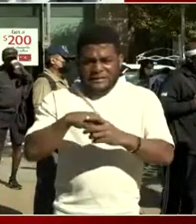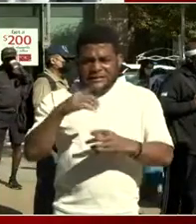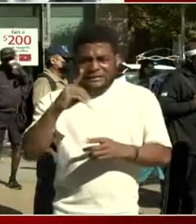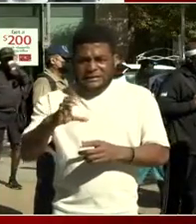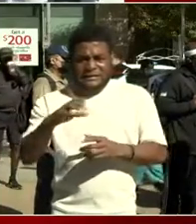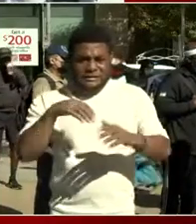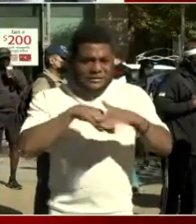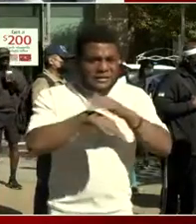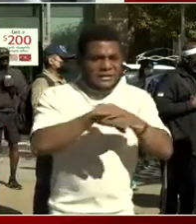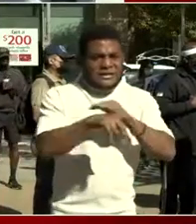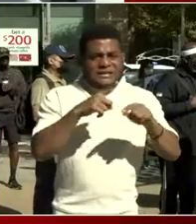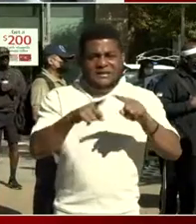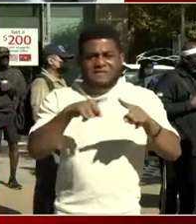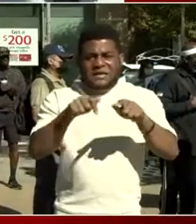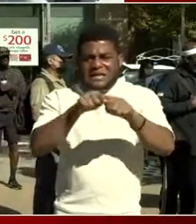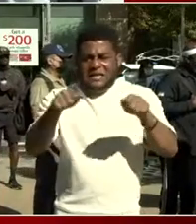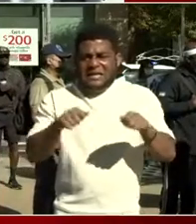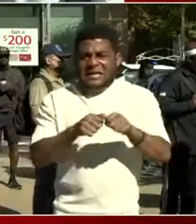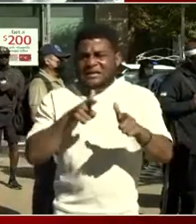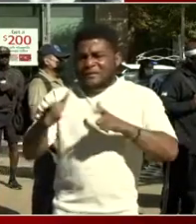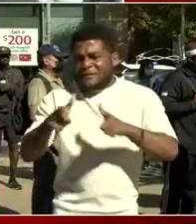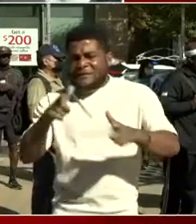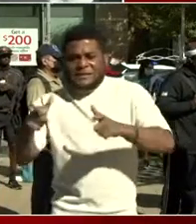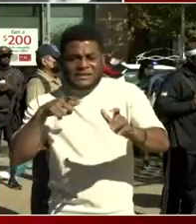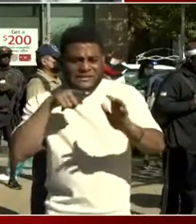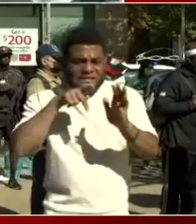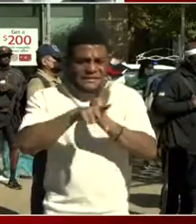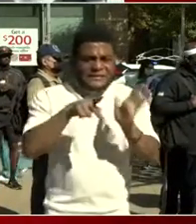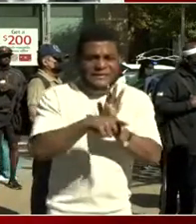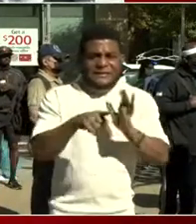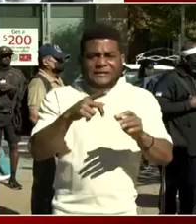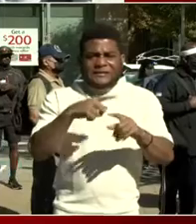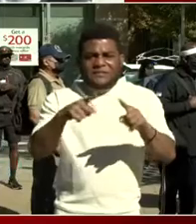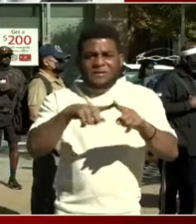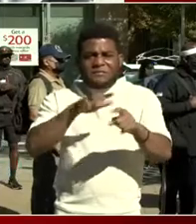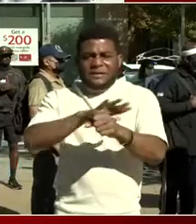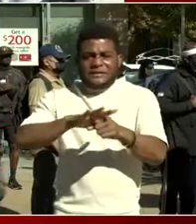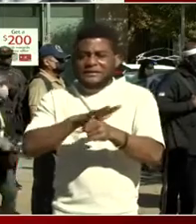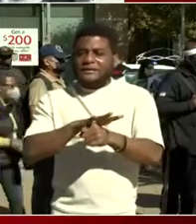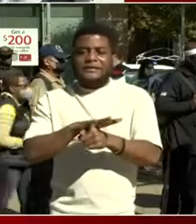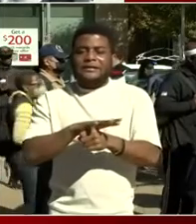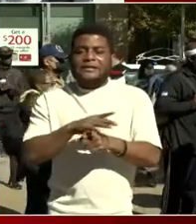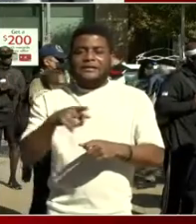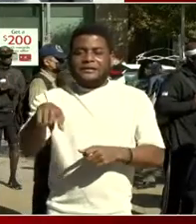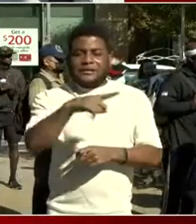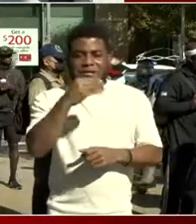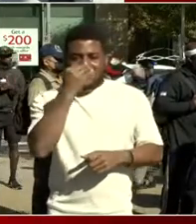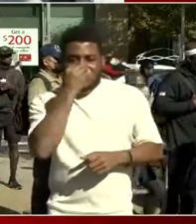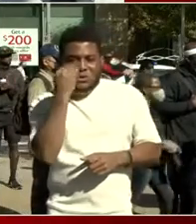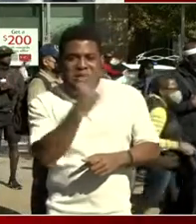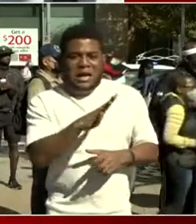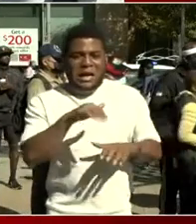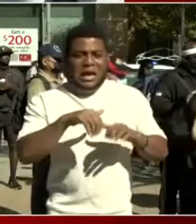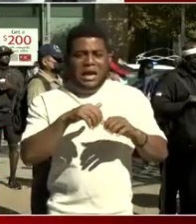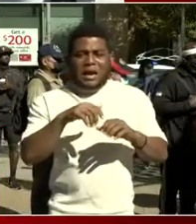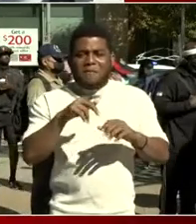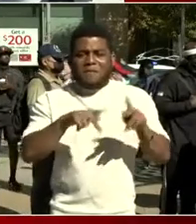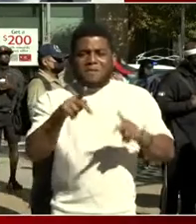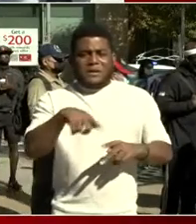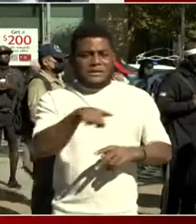with guns and displaying a disregard for human life, you will be held